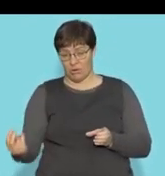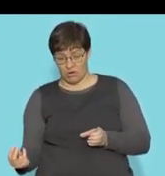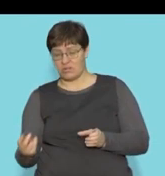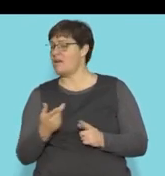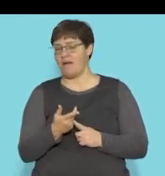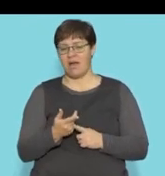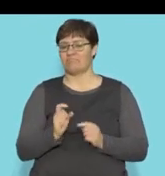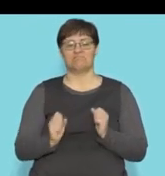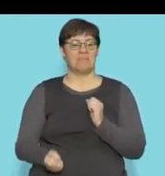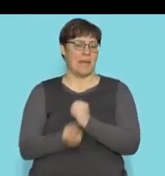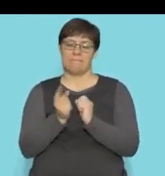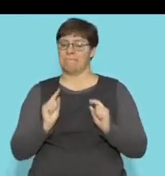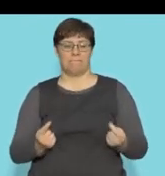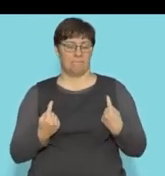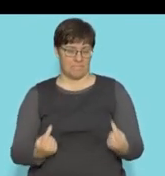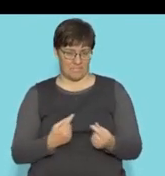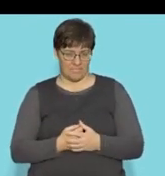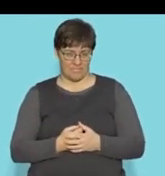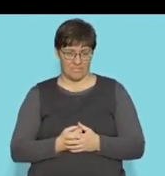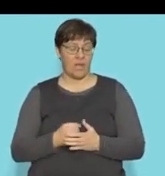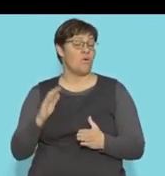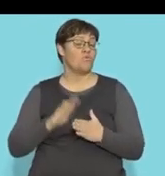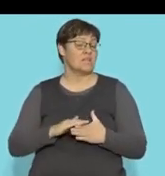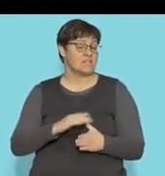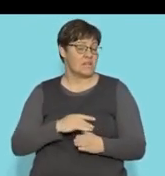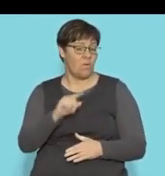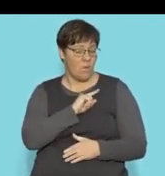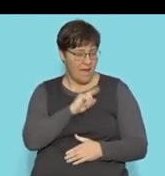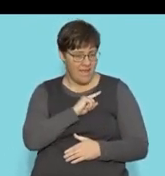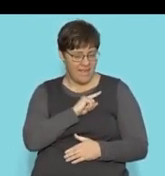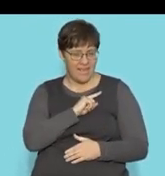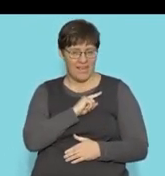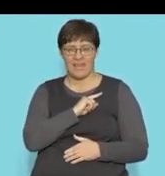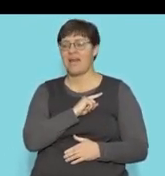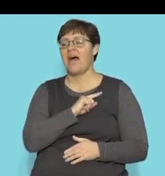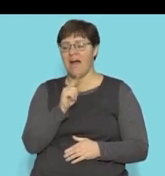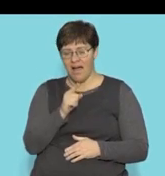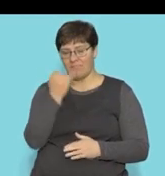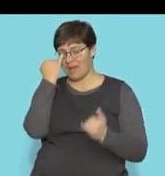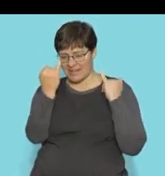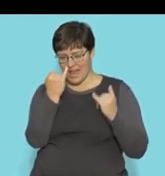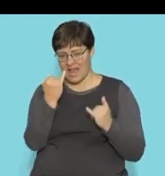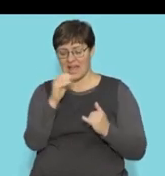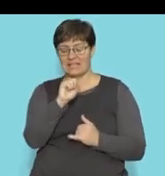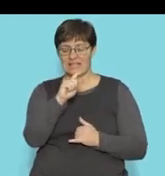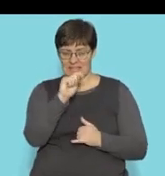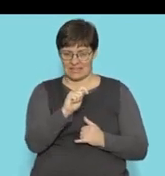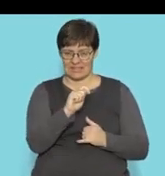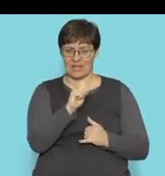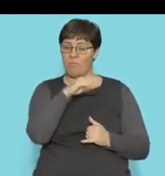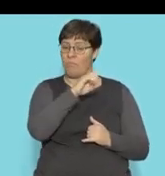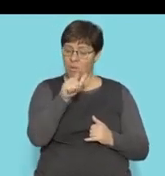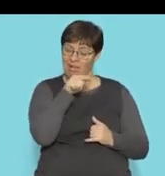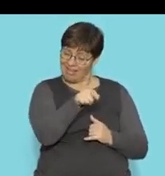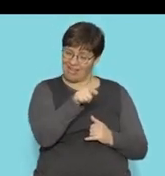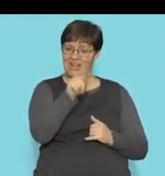emigration couldn't have played a role, and our reasoning is associated with the idea that St. Paul's is